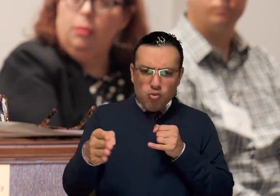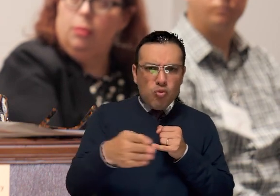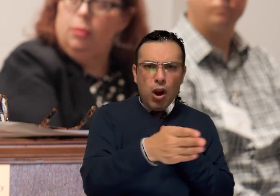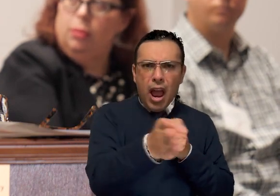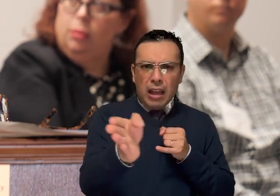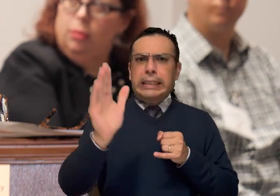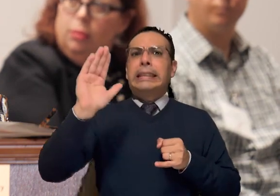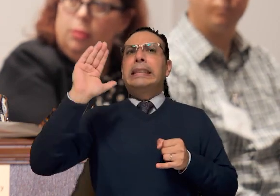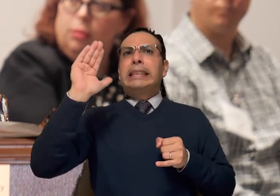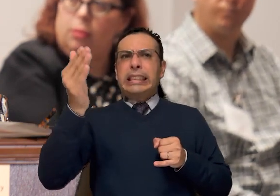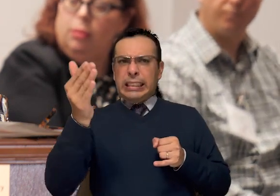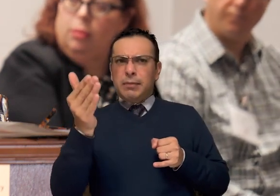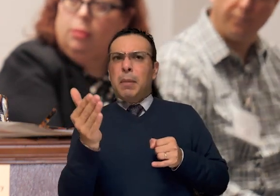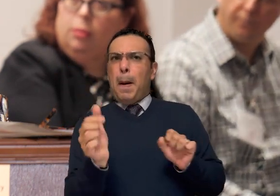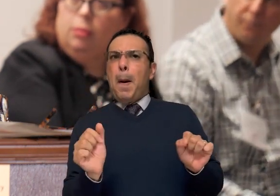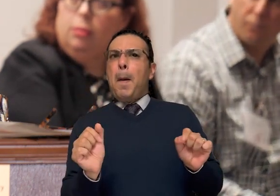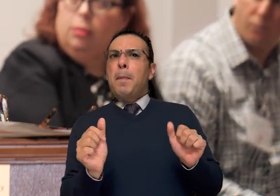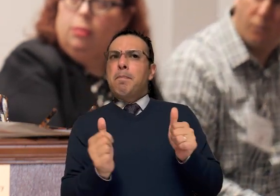me?